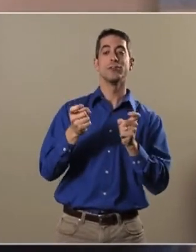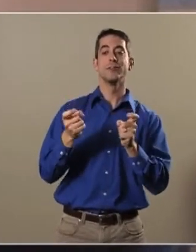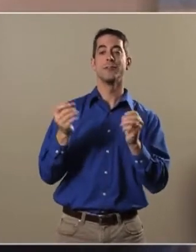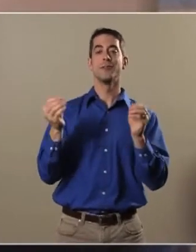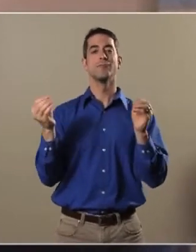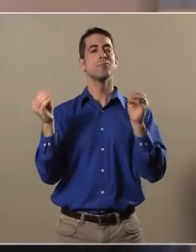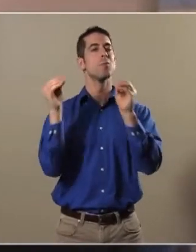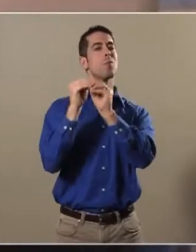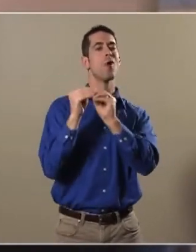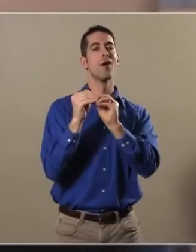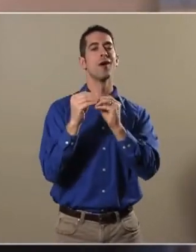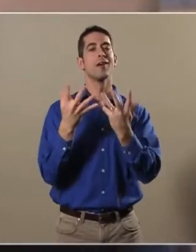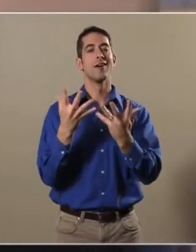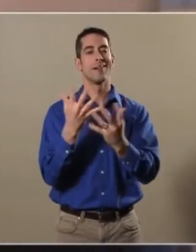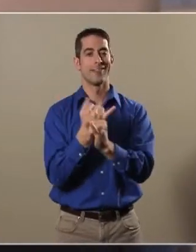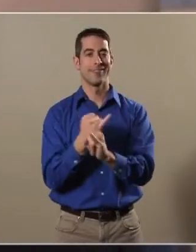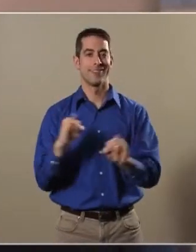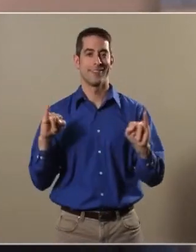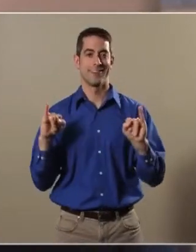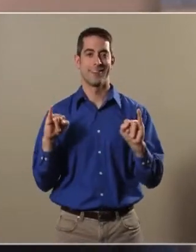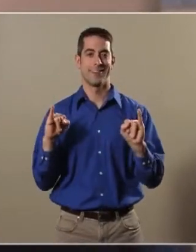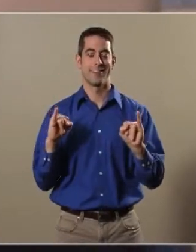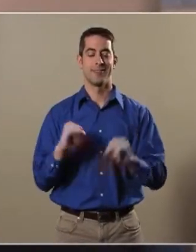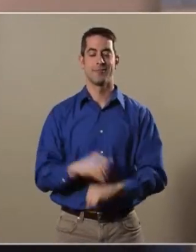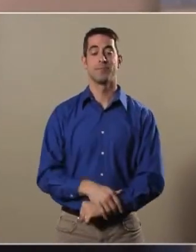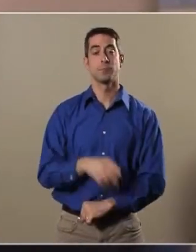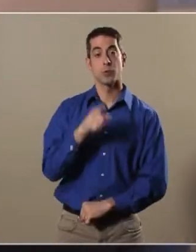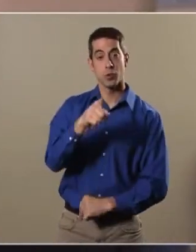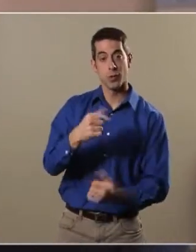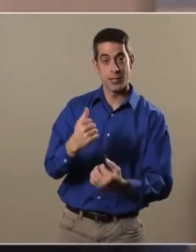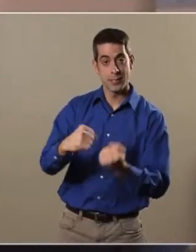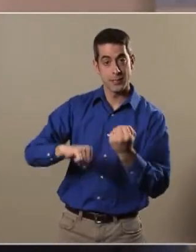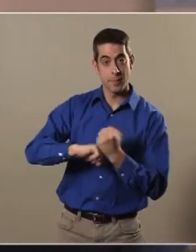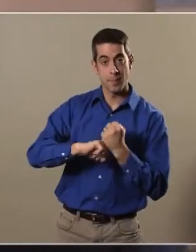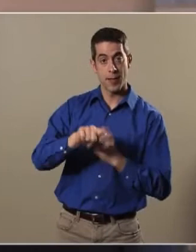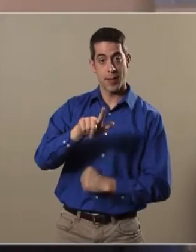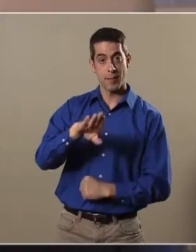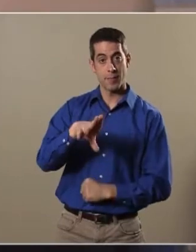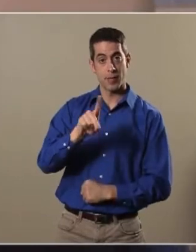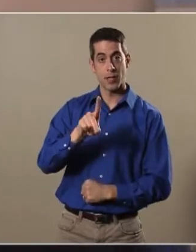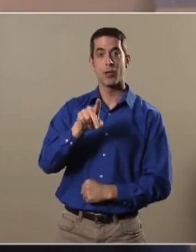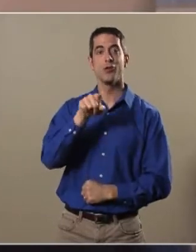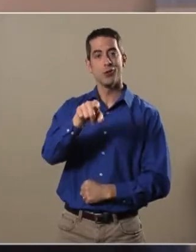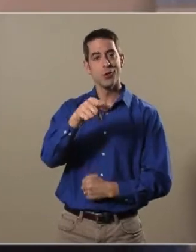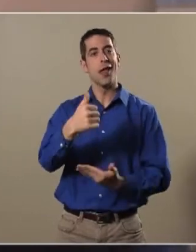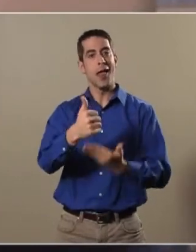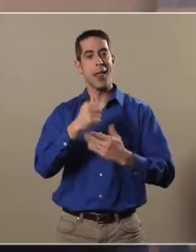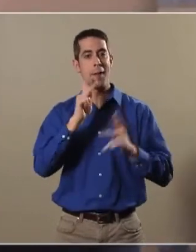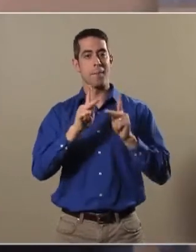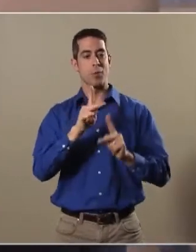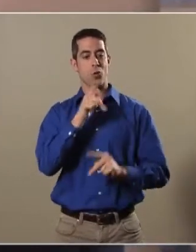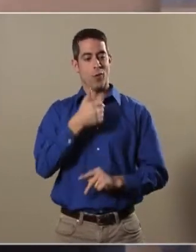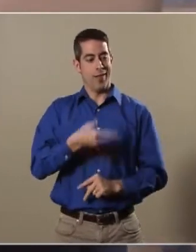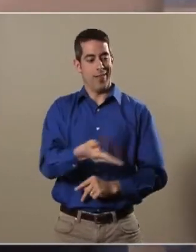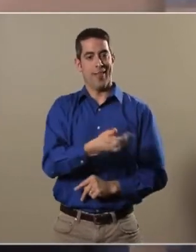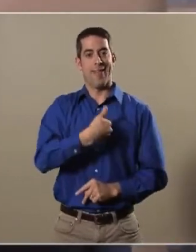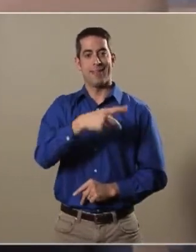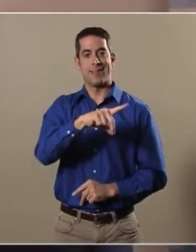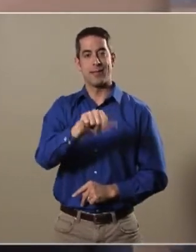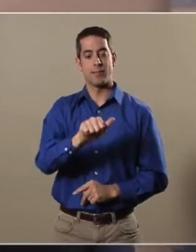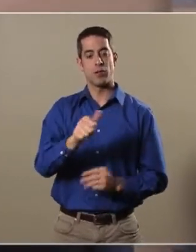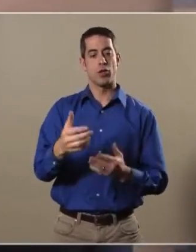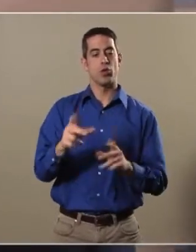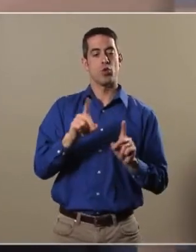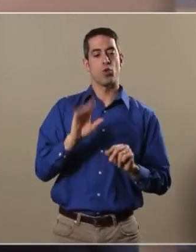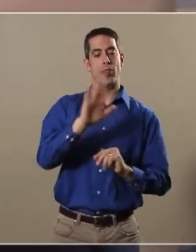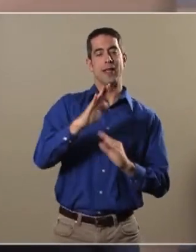and Disabled, you do help people with disabilities in their efforts to achieve their potential. But you also help the community by